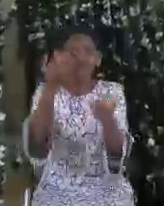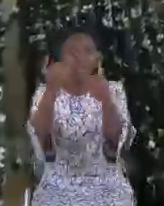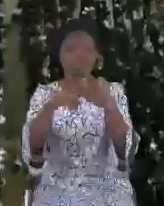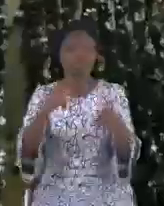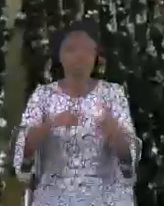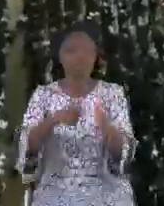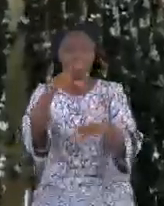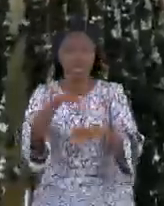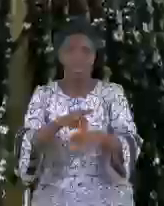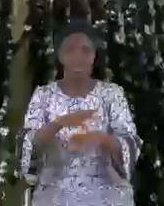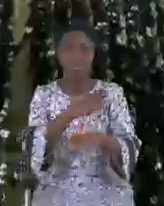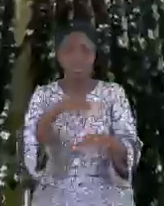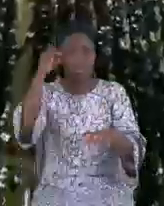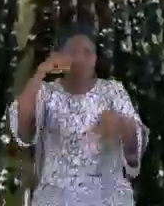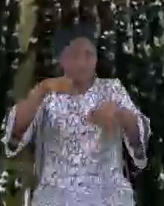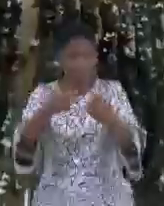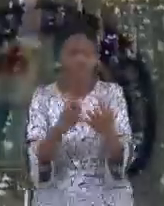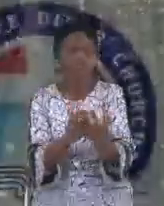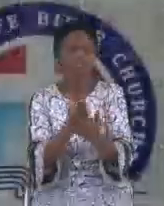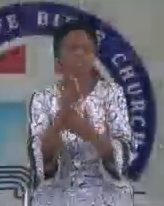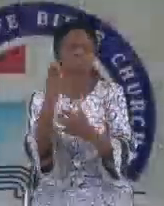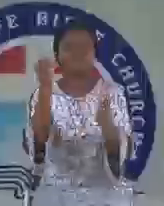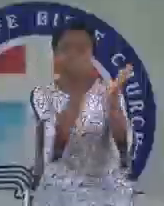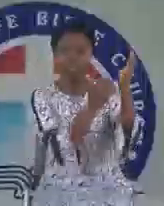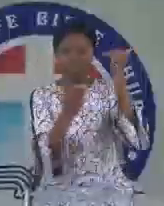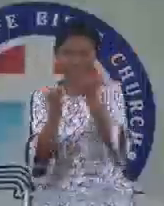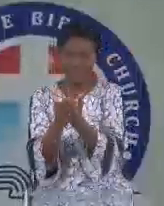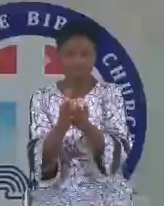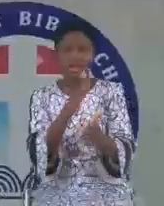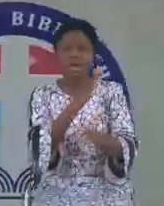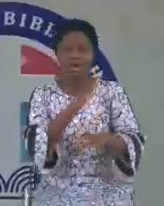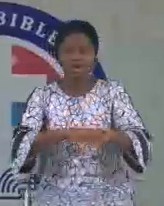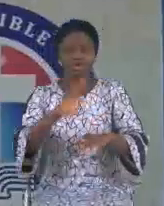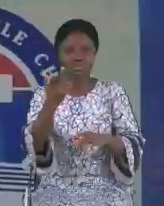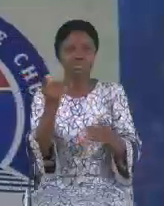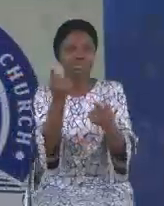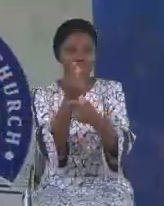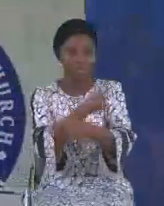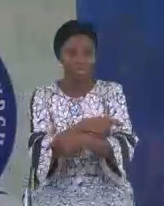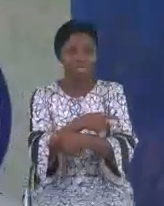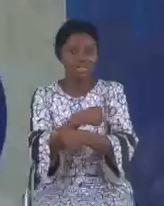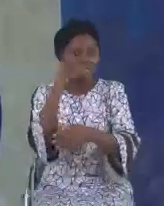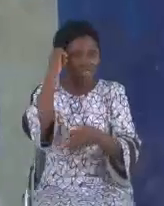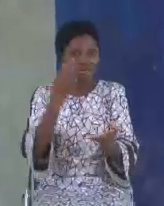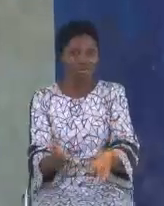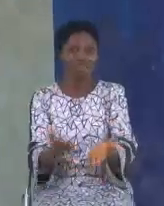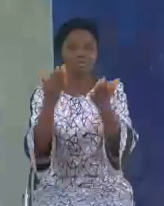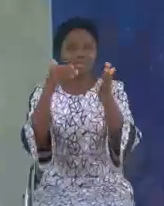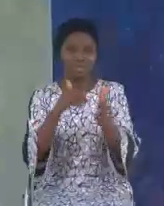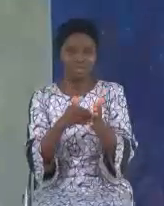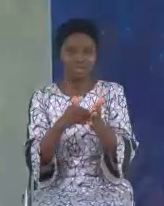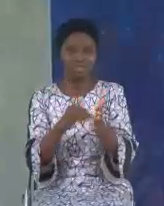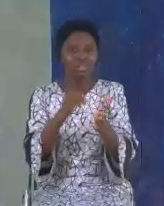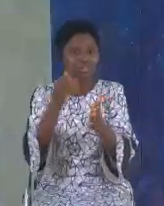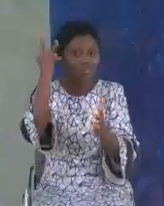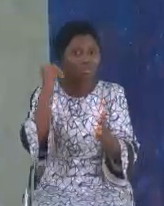went through crucifixion. On the third day, he rose again. It was for you. His death for you